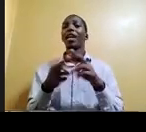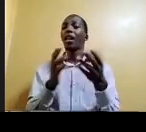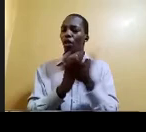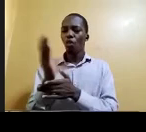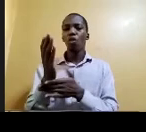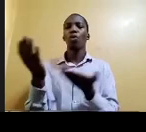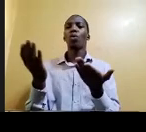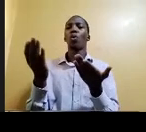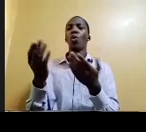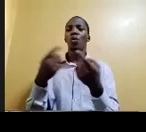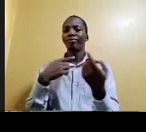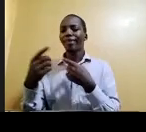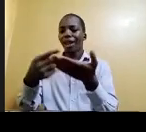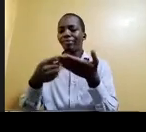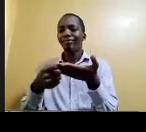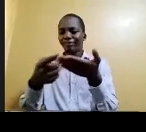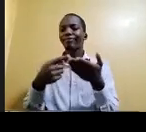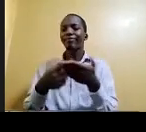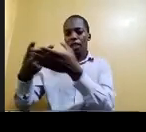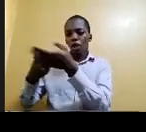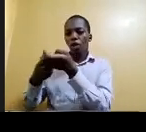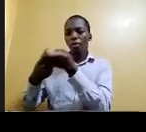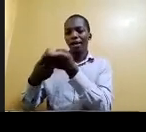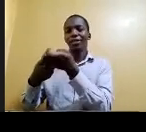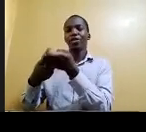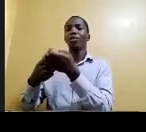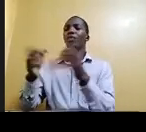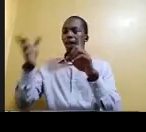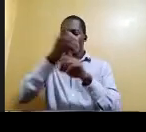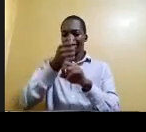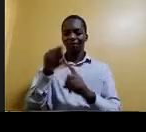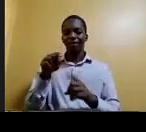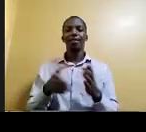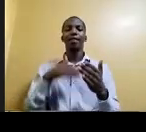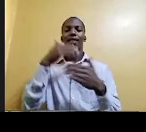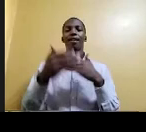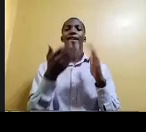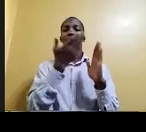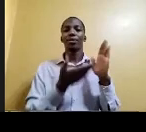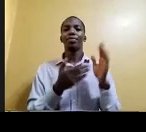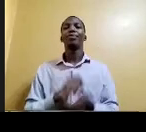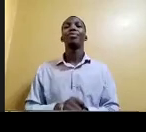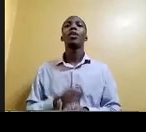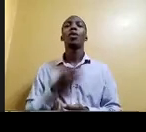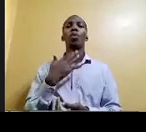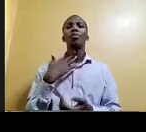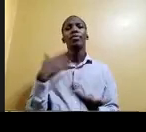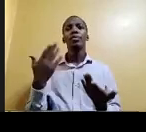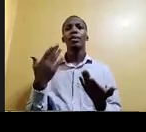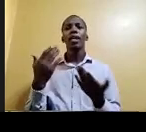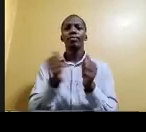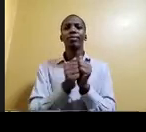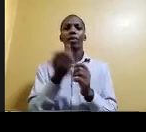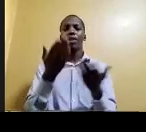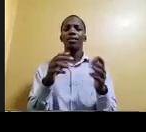collaboration, we will achieve this. So next slide, please. I would just like to go over with you some of the issues